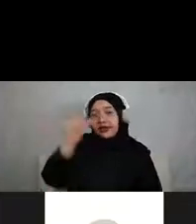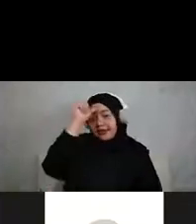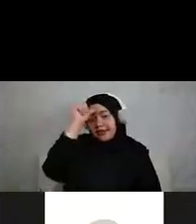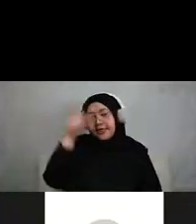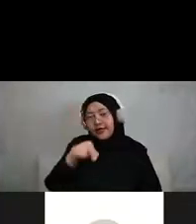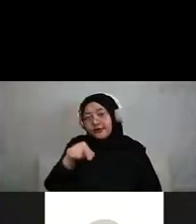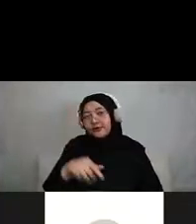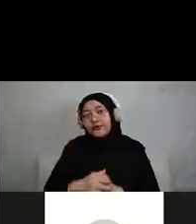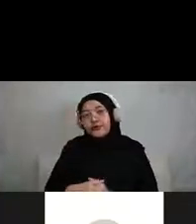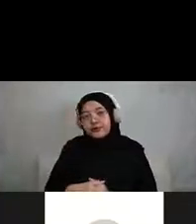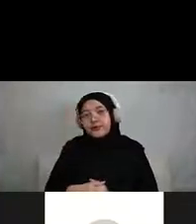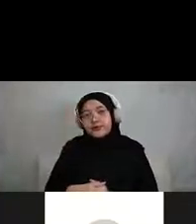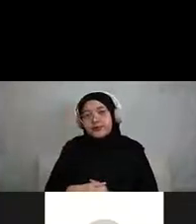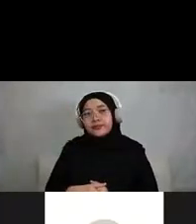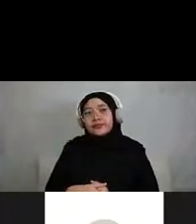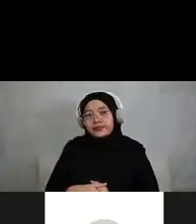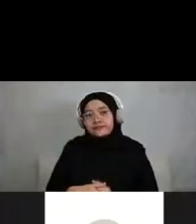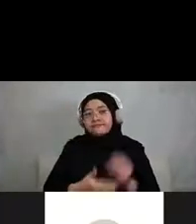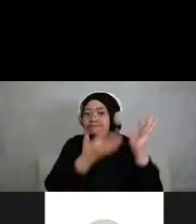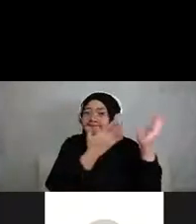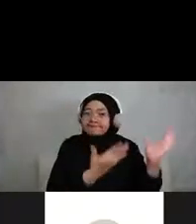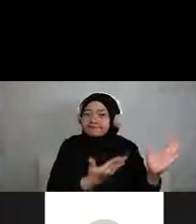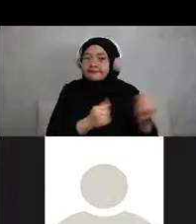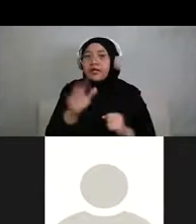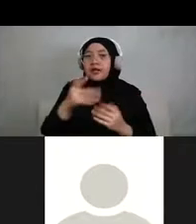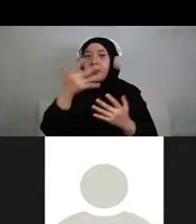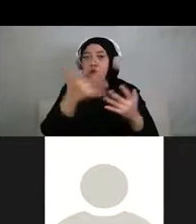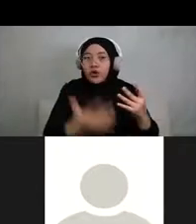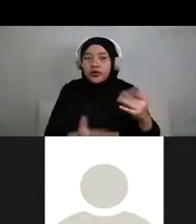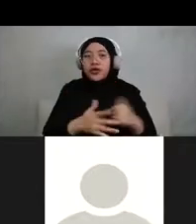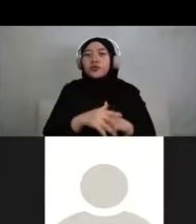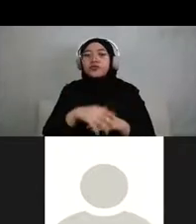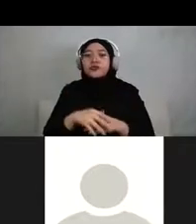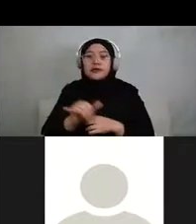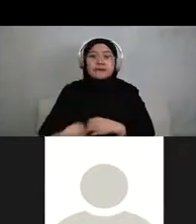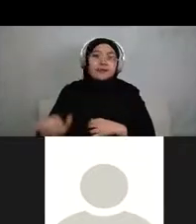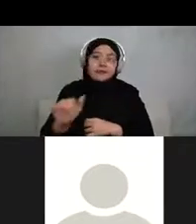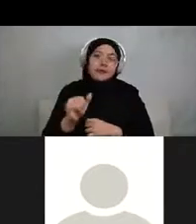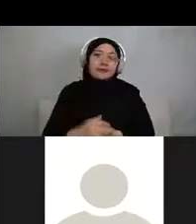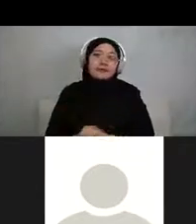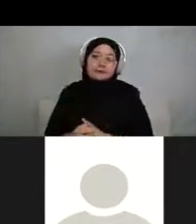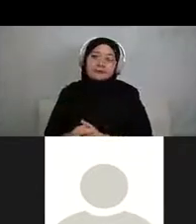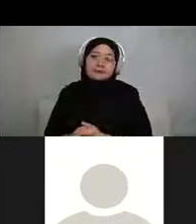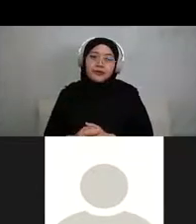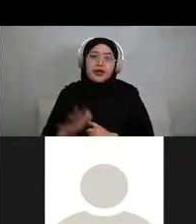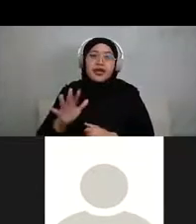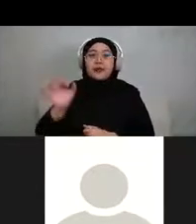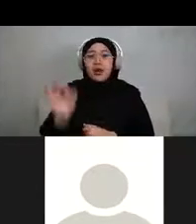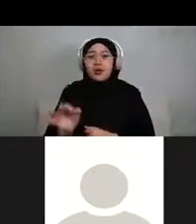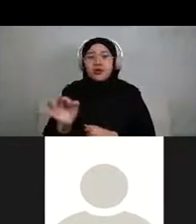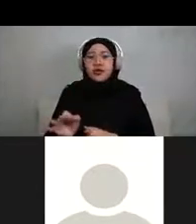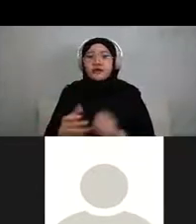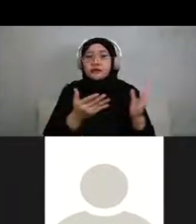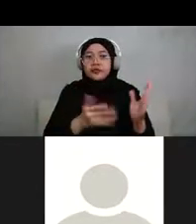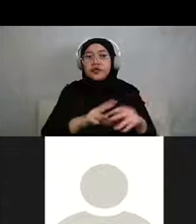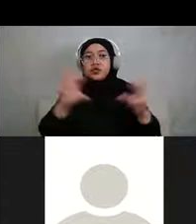for a joint procurement. So in this, 5 cities have added their requirements, and the total number of buses that are being procured